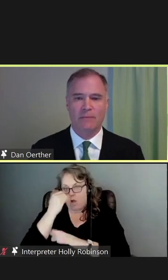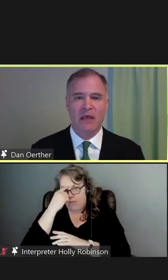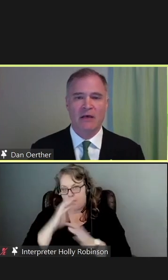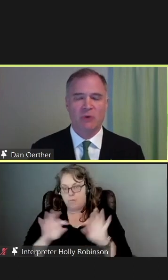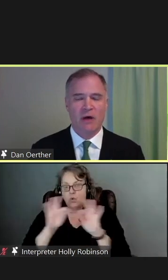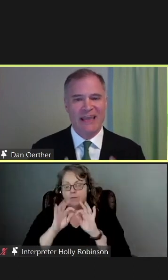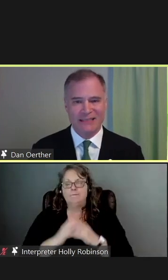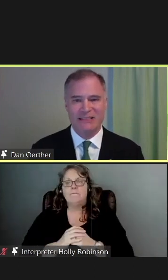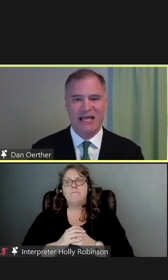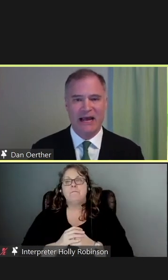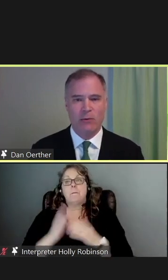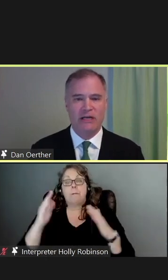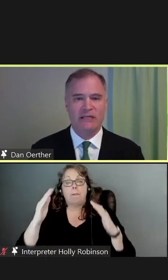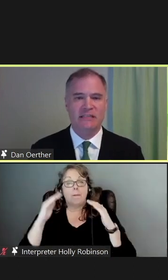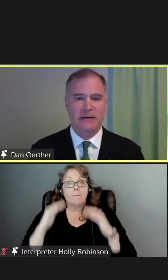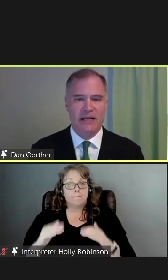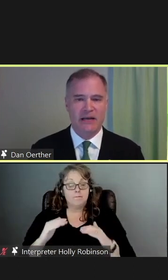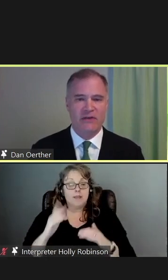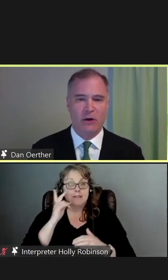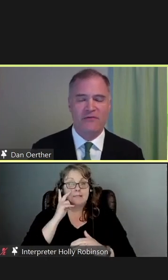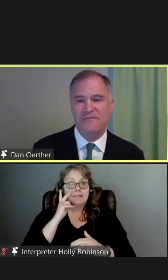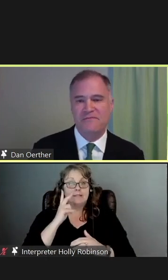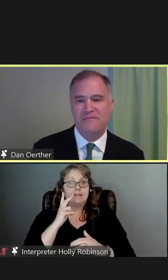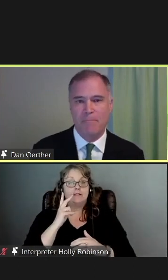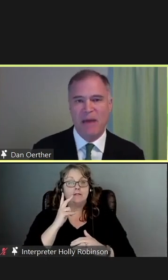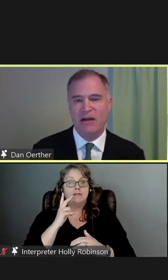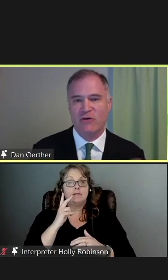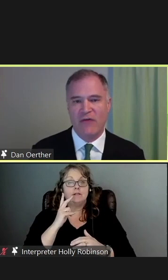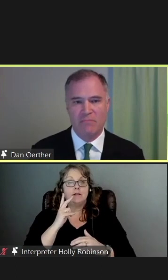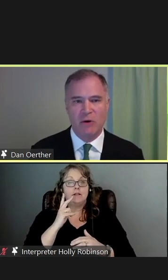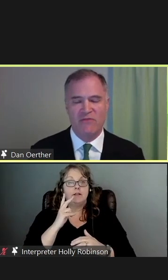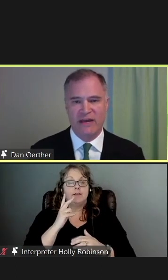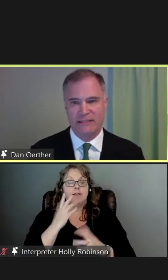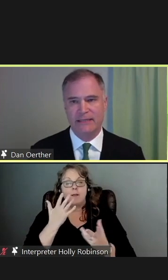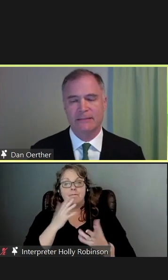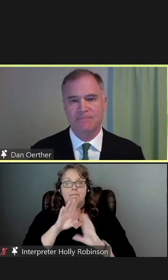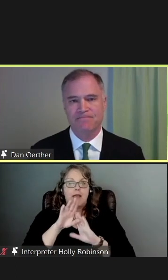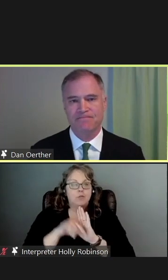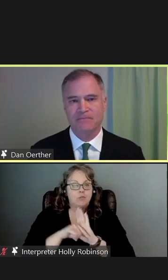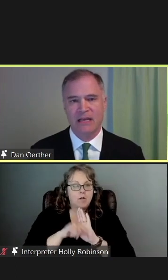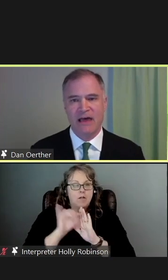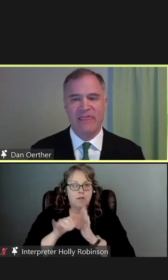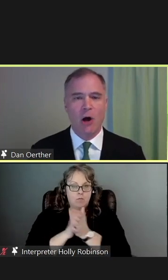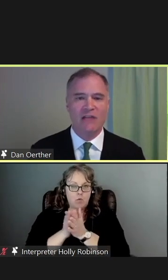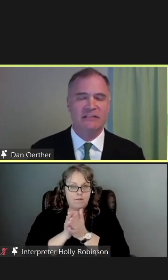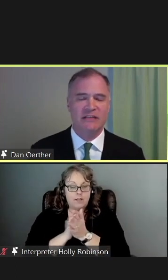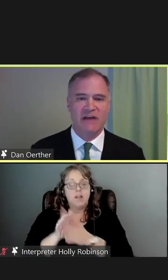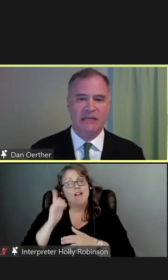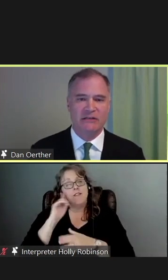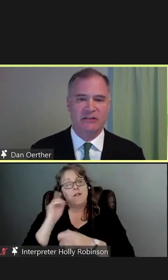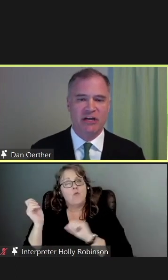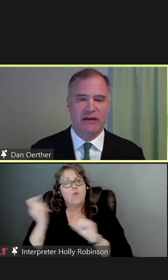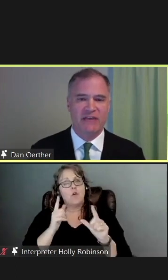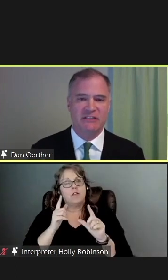important. So on the next slide, we're going to see kind of, the background that motivates this. Now, I think all of us in